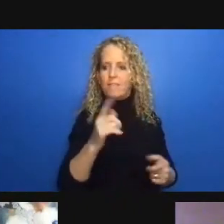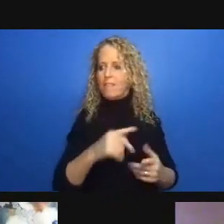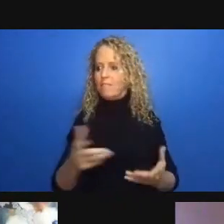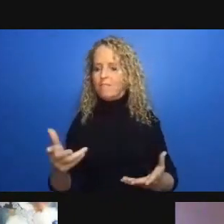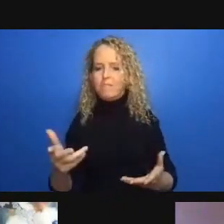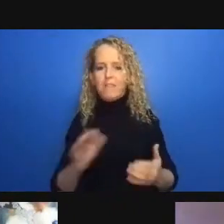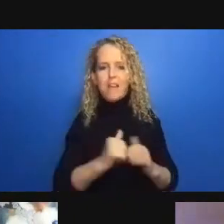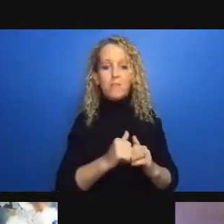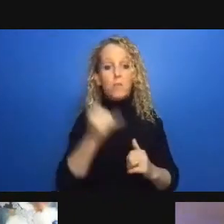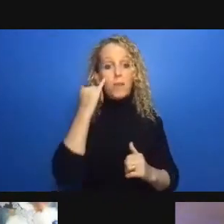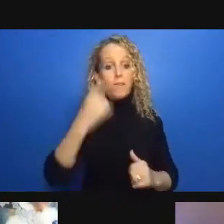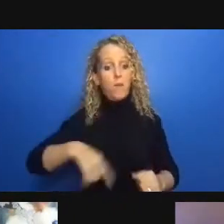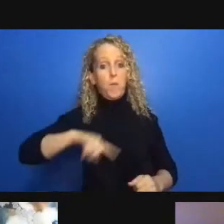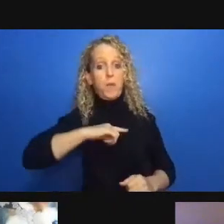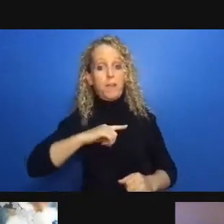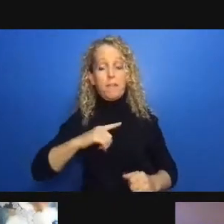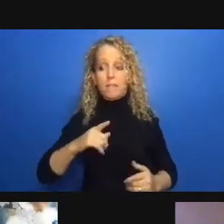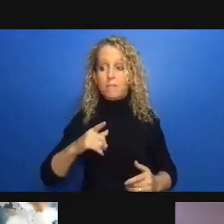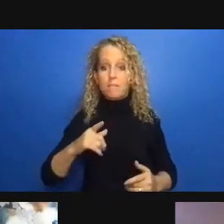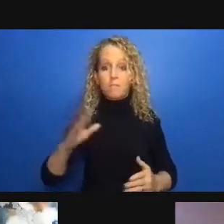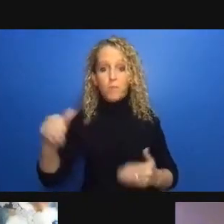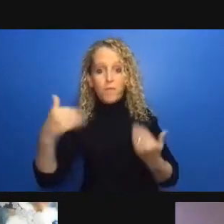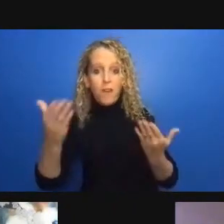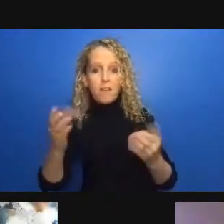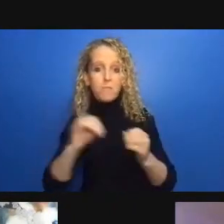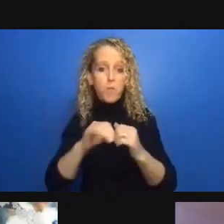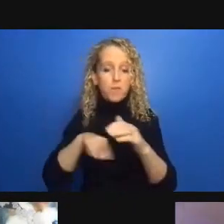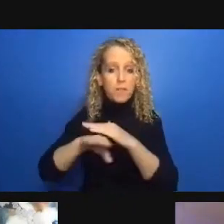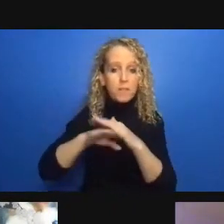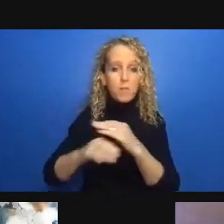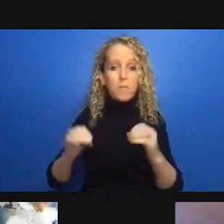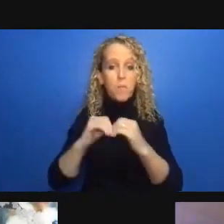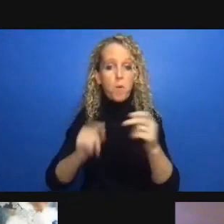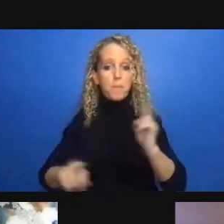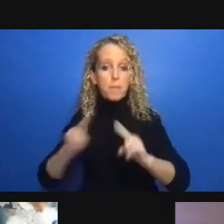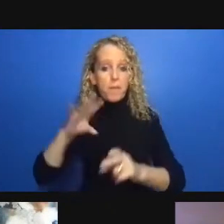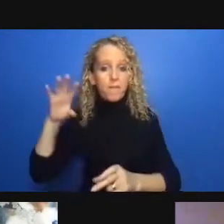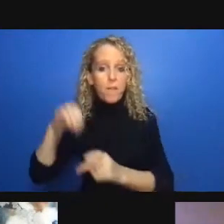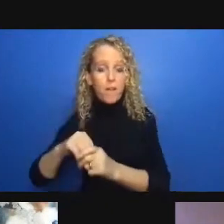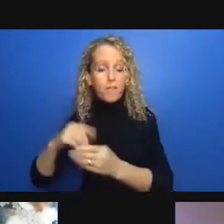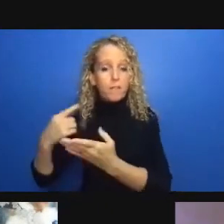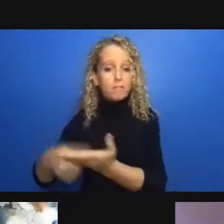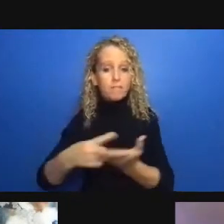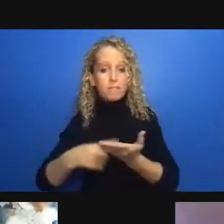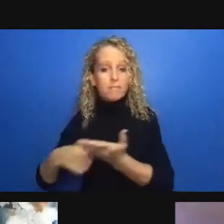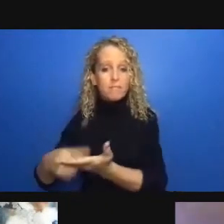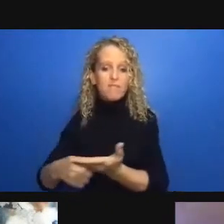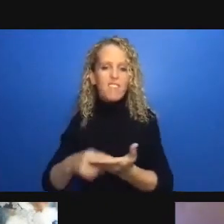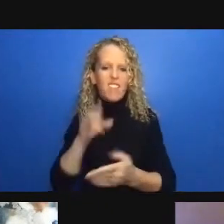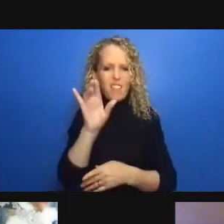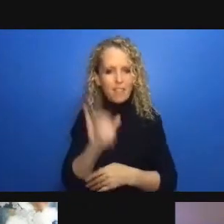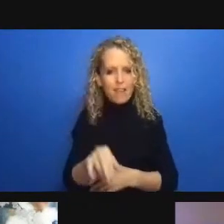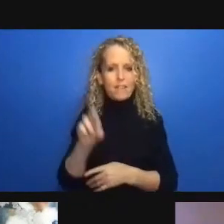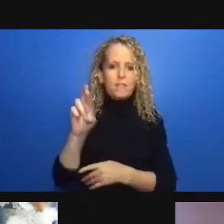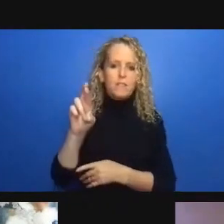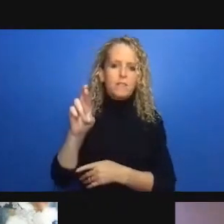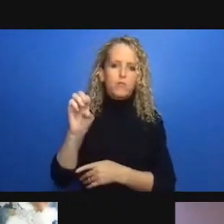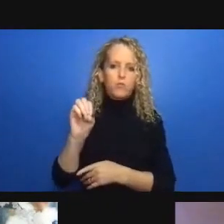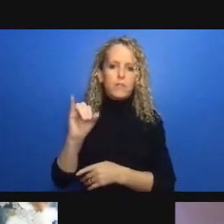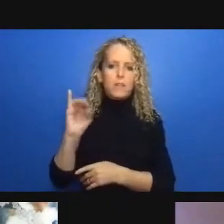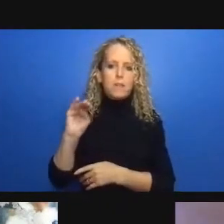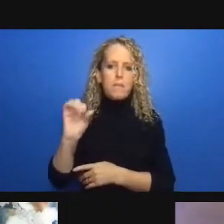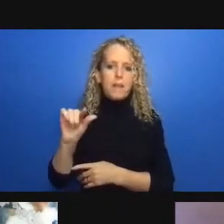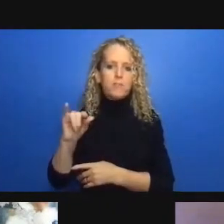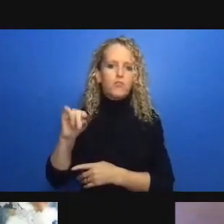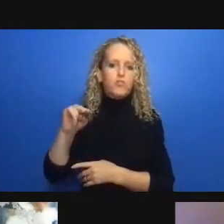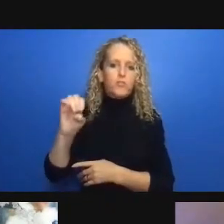make it easier to facilitate more people being a part of this conversation, like that is reimagining a new Nova Scotia, 100%.